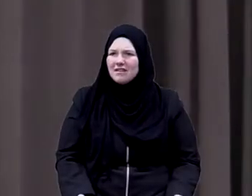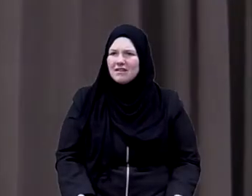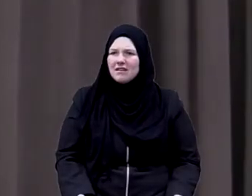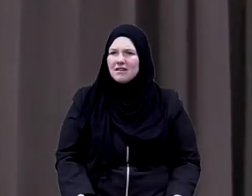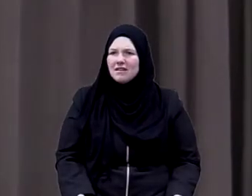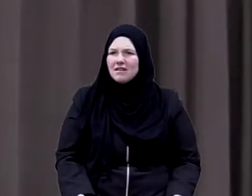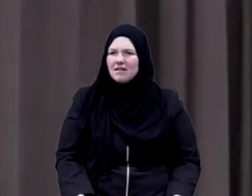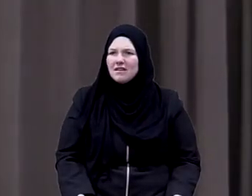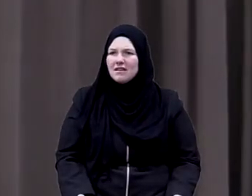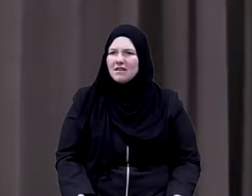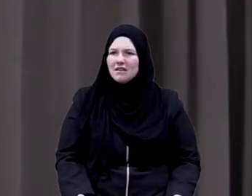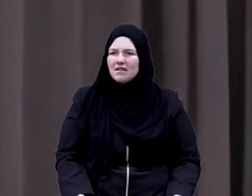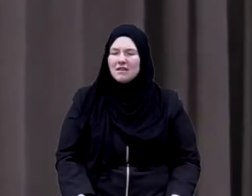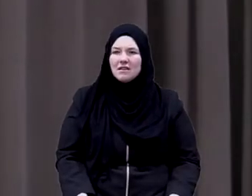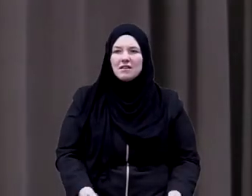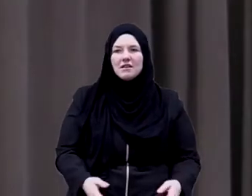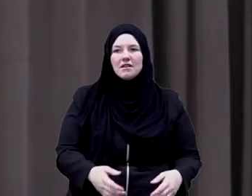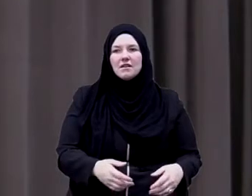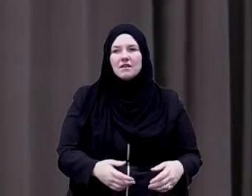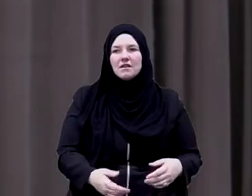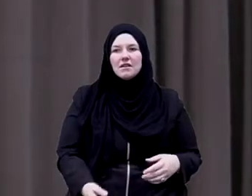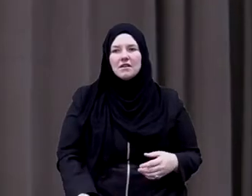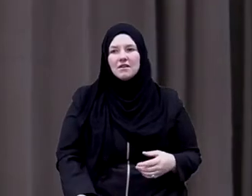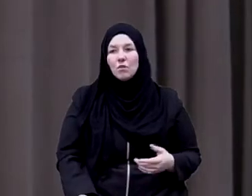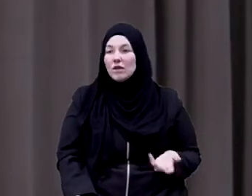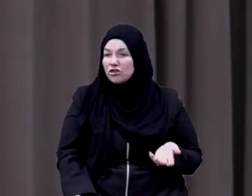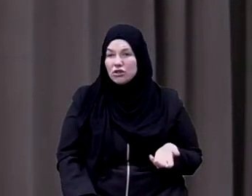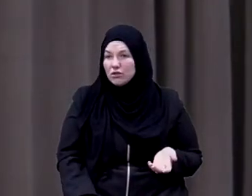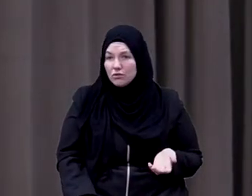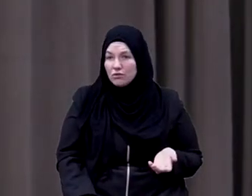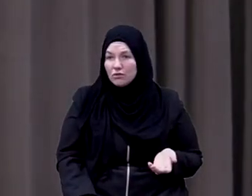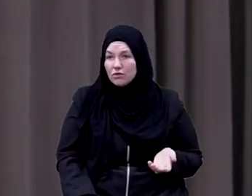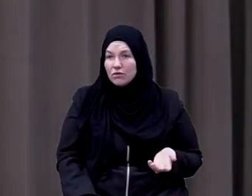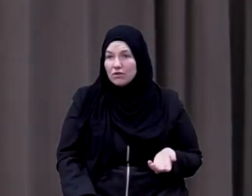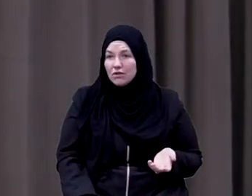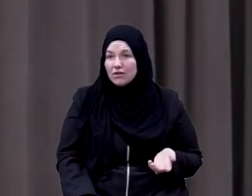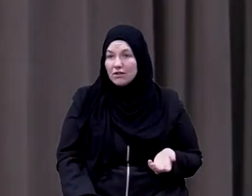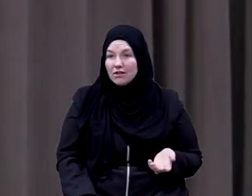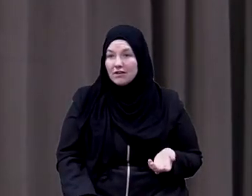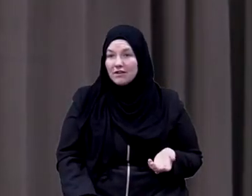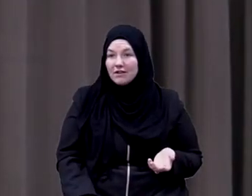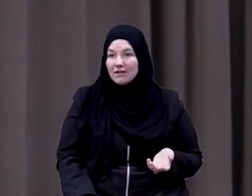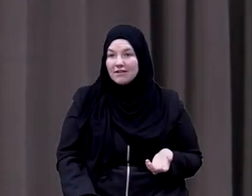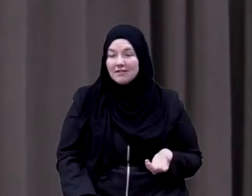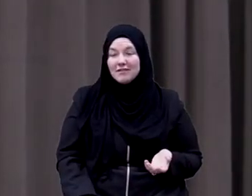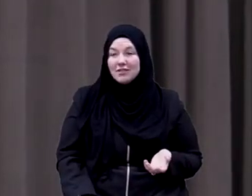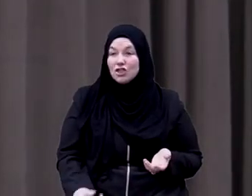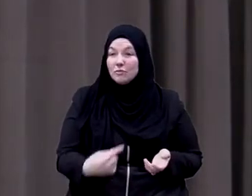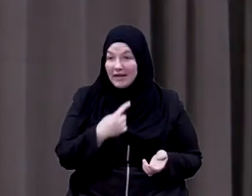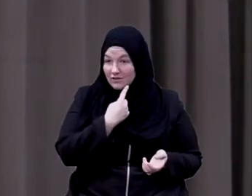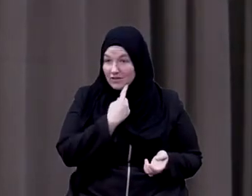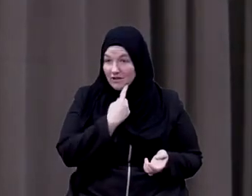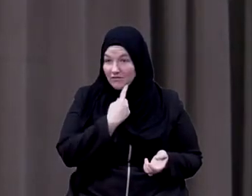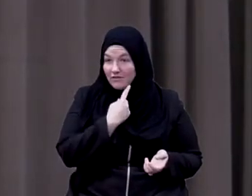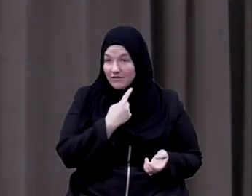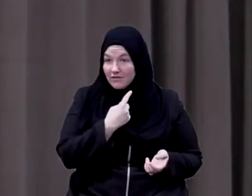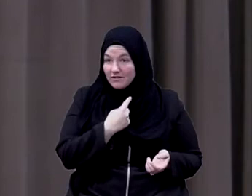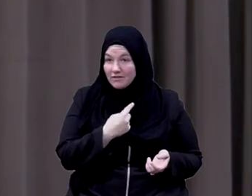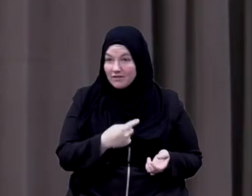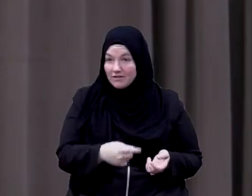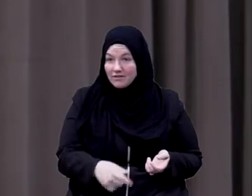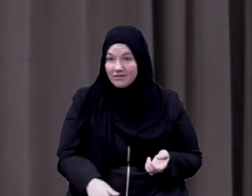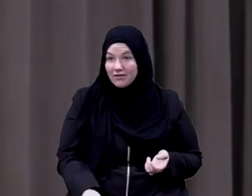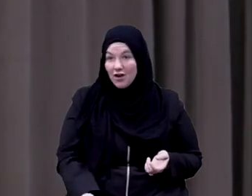push back against the assault on our ummah, east and west, north and